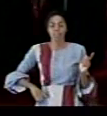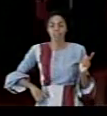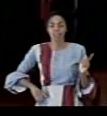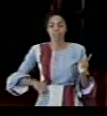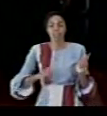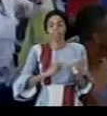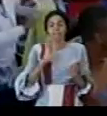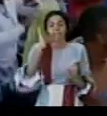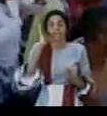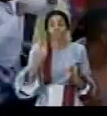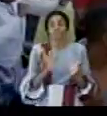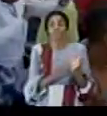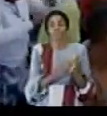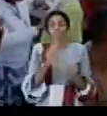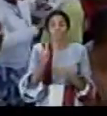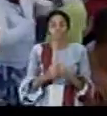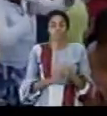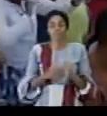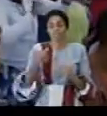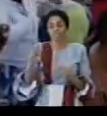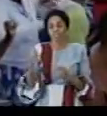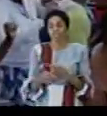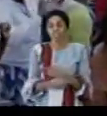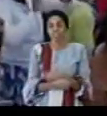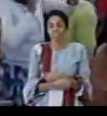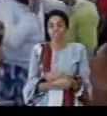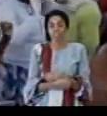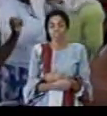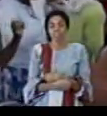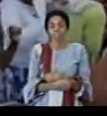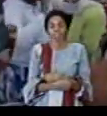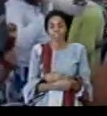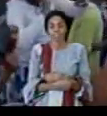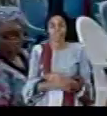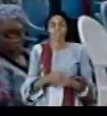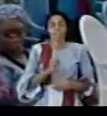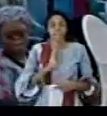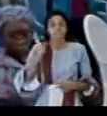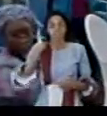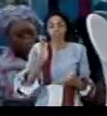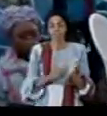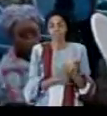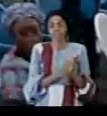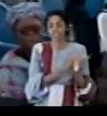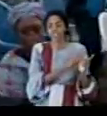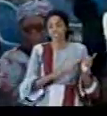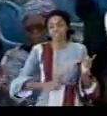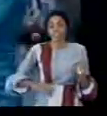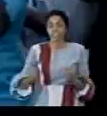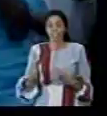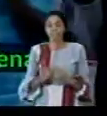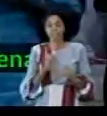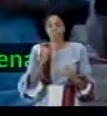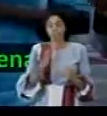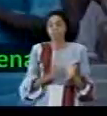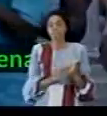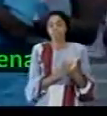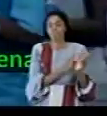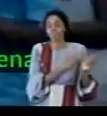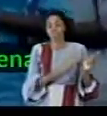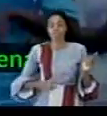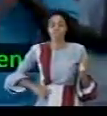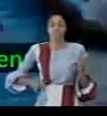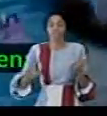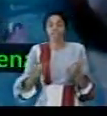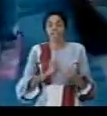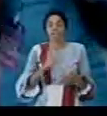the Lord now. I will praise him every day. Yes, sister, praise him. I will praise the Lord. Everybody praise the